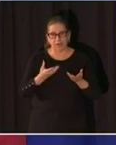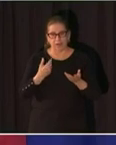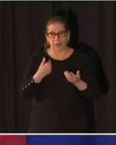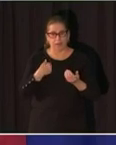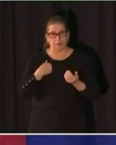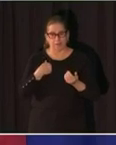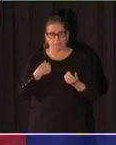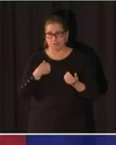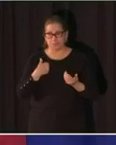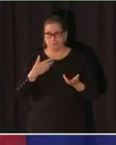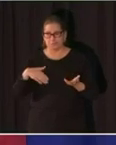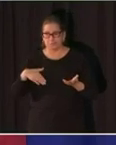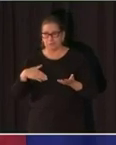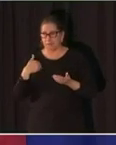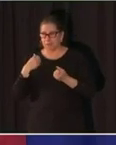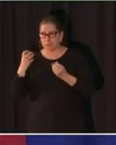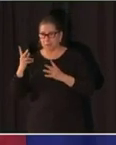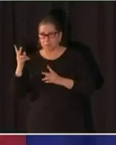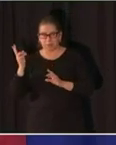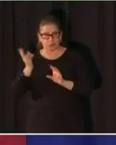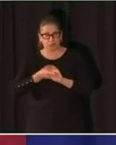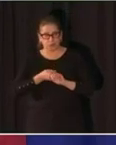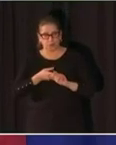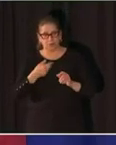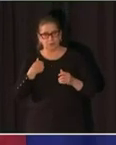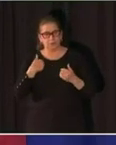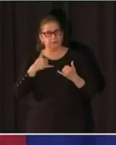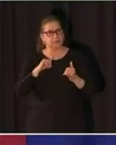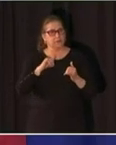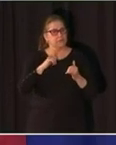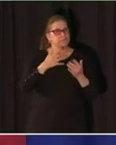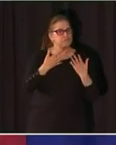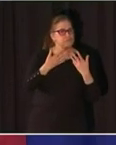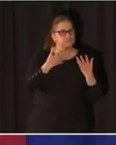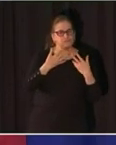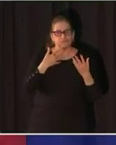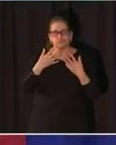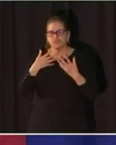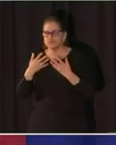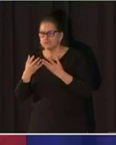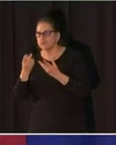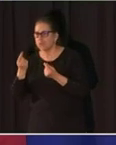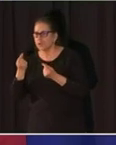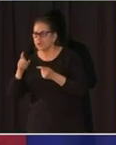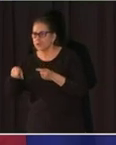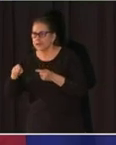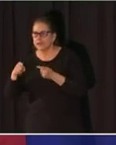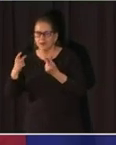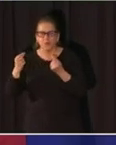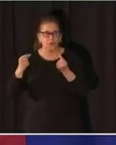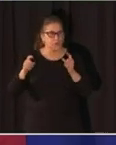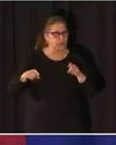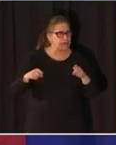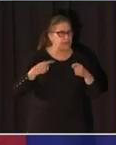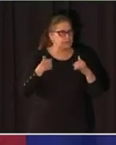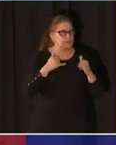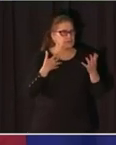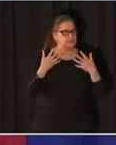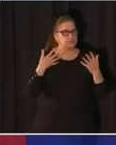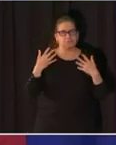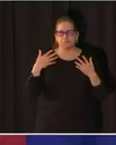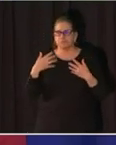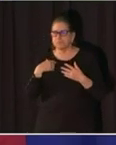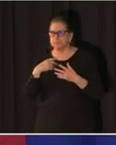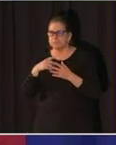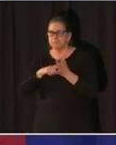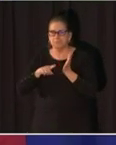we continue to look at it to see what's needed. And who are those pockets, those child